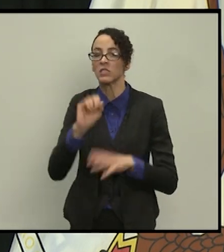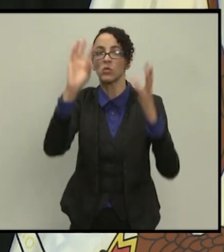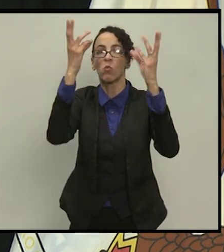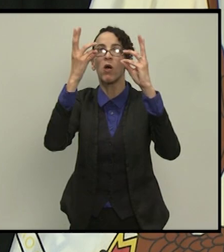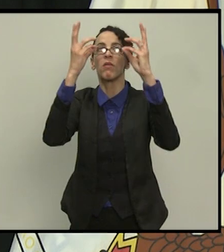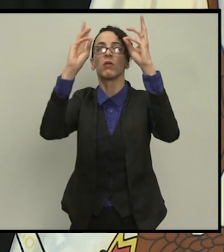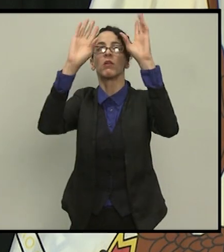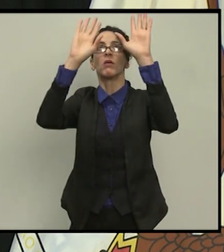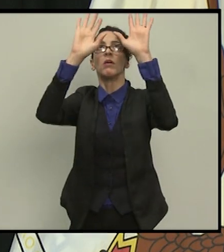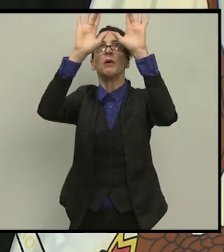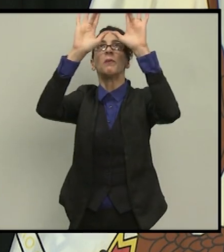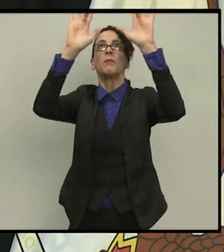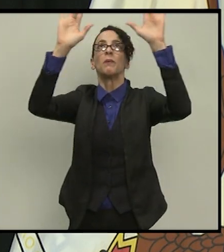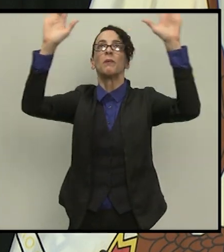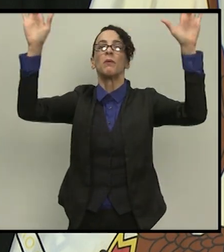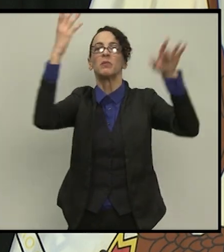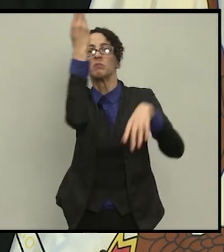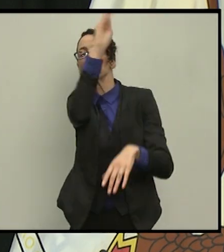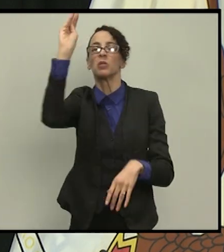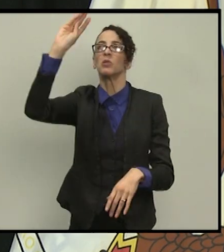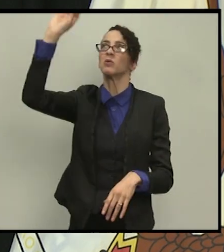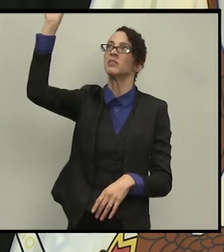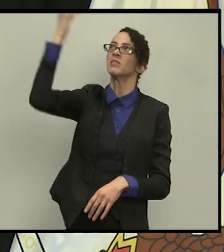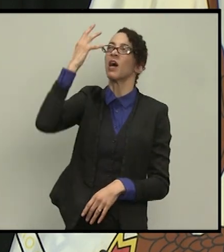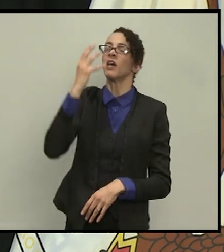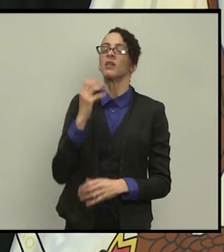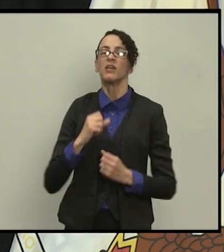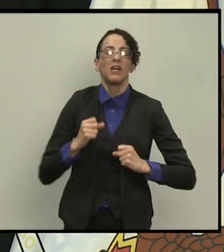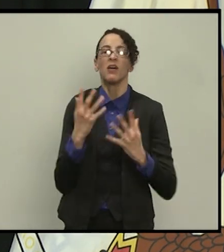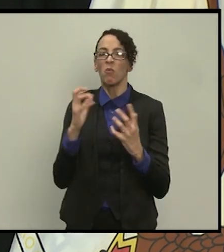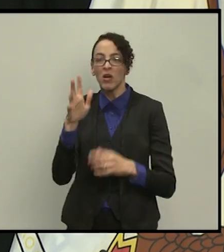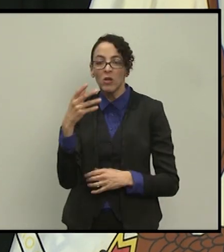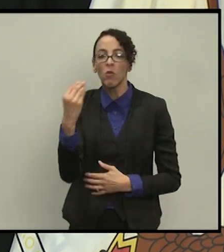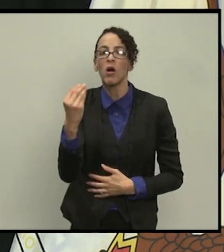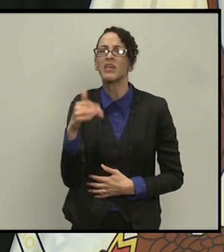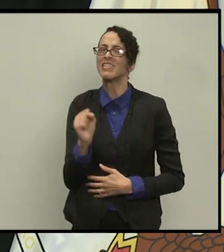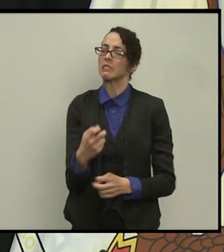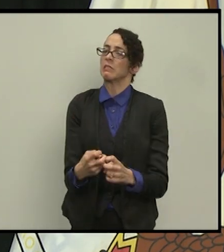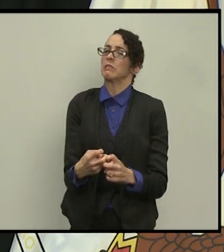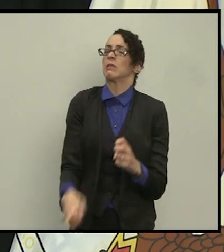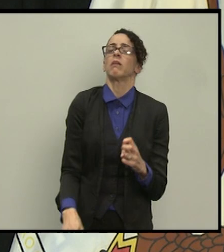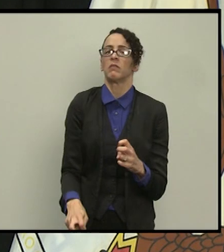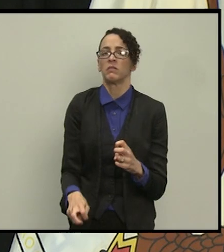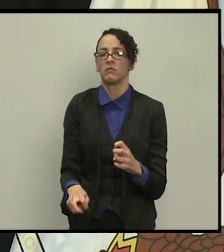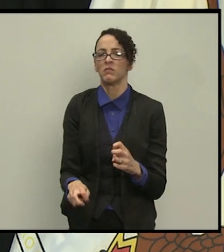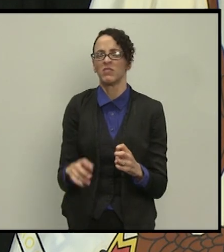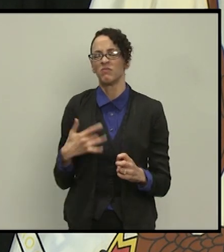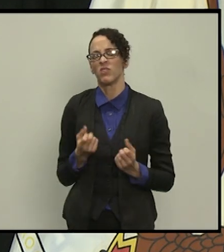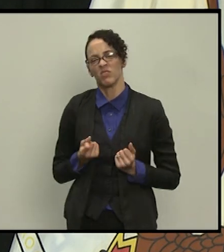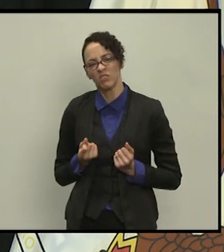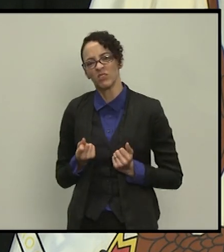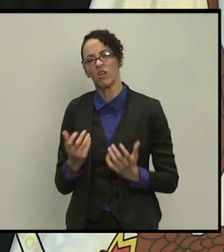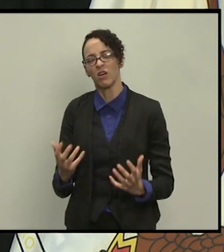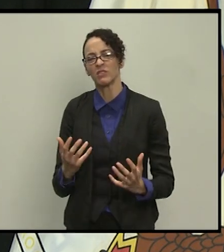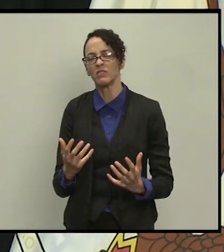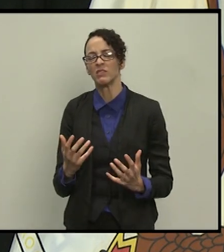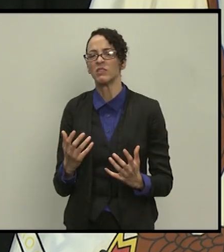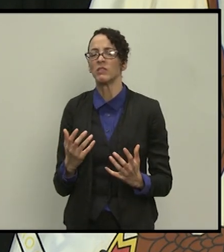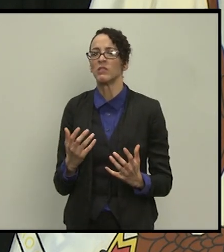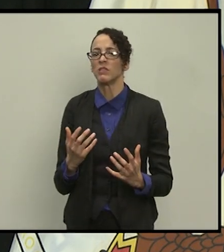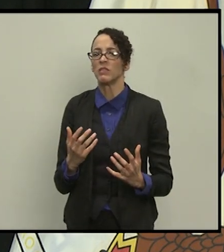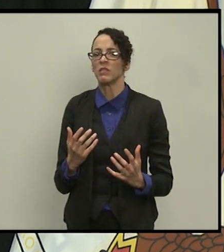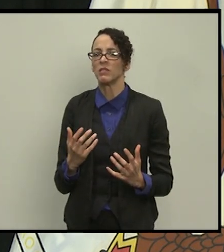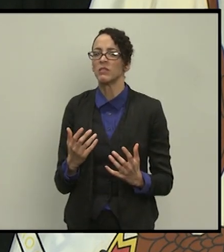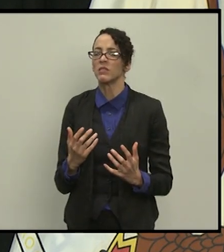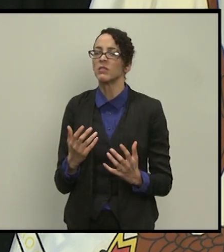It's stressful, it's tiring, but it's even harder to deal with situations that we've seen